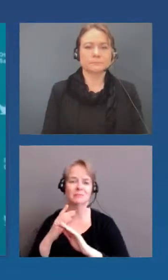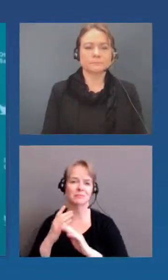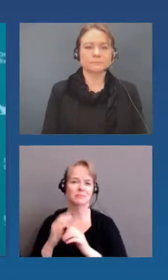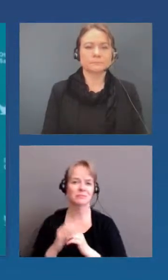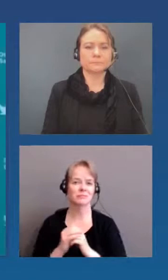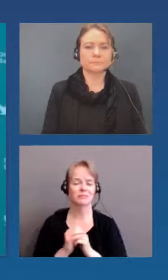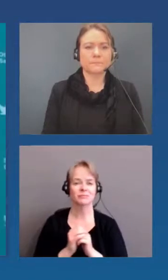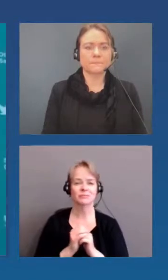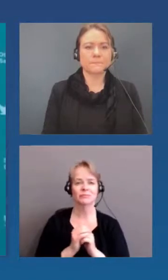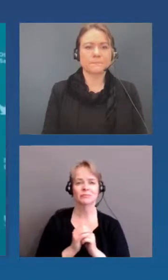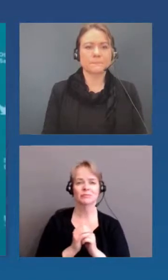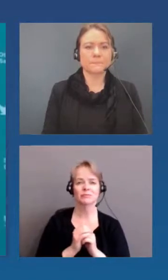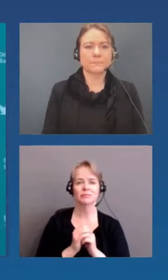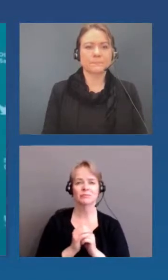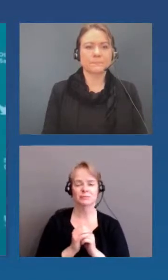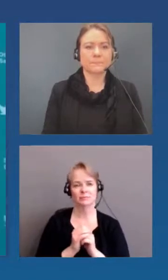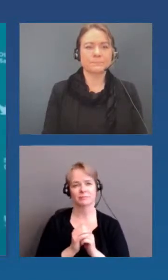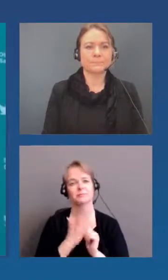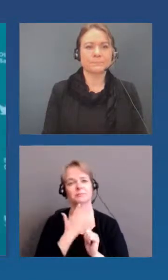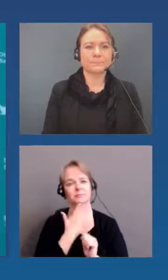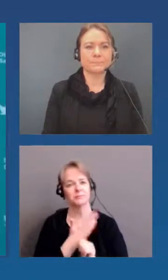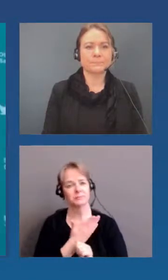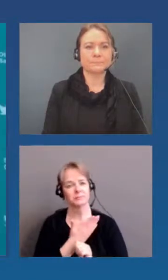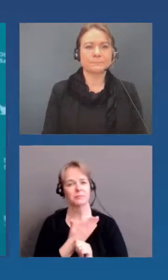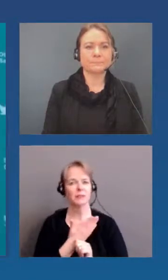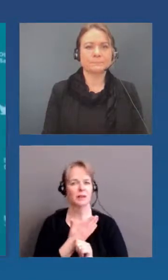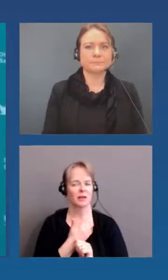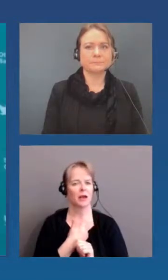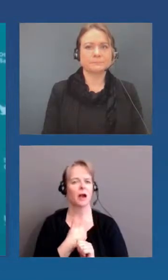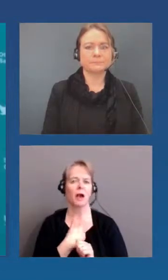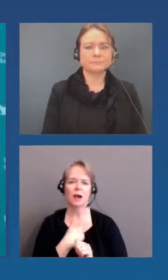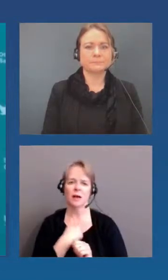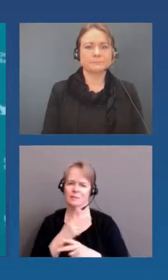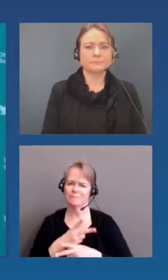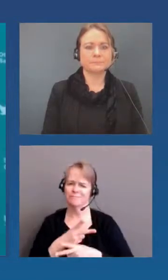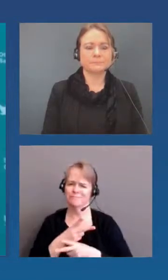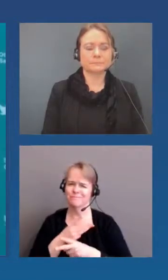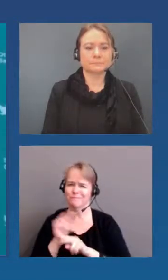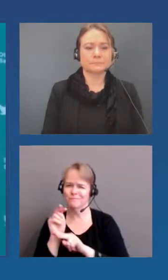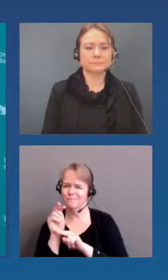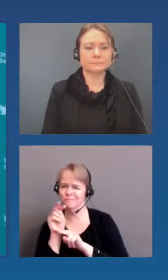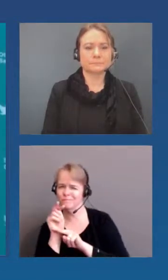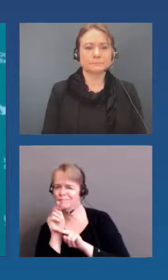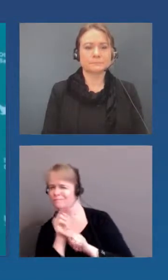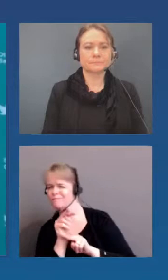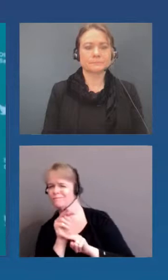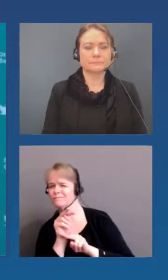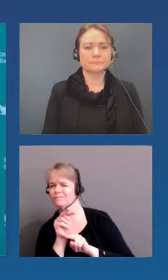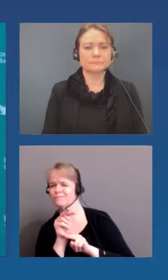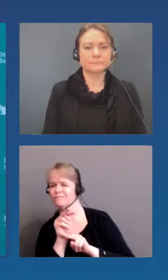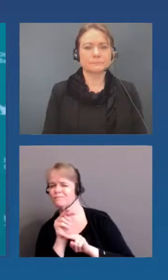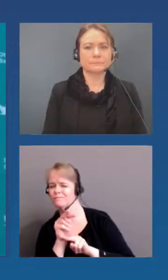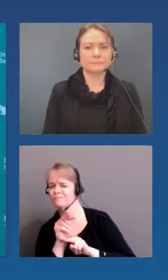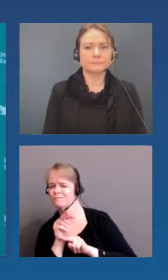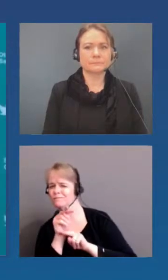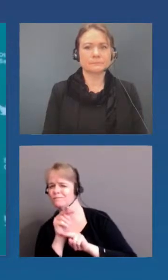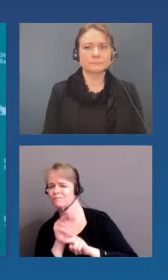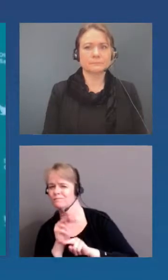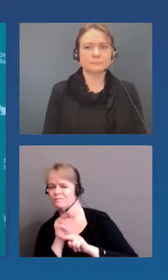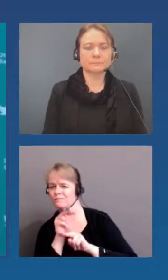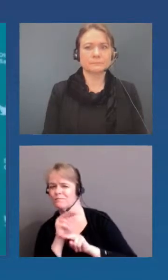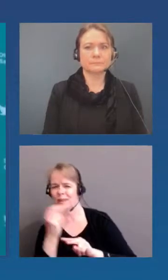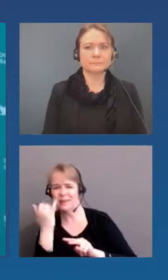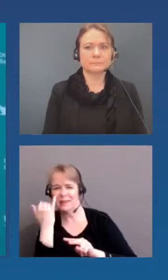Thank you. I'm watching this very carefully because if I continue to see